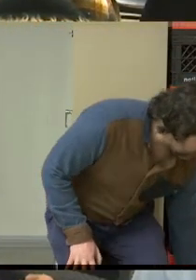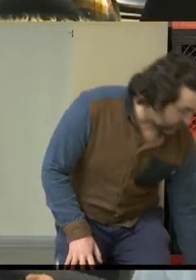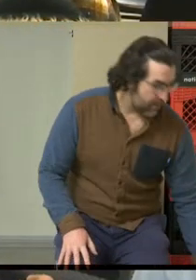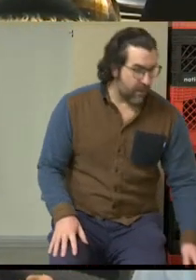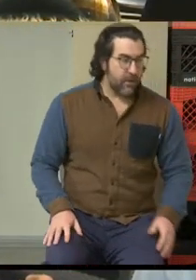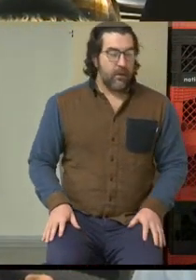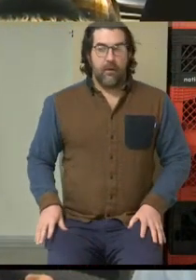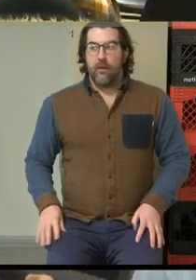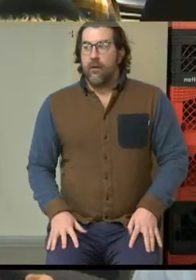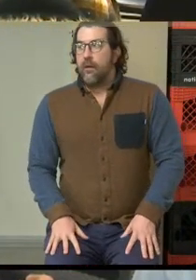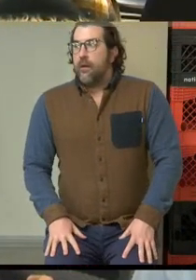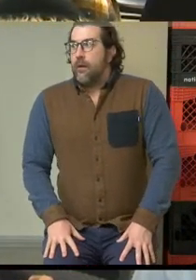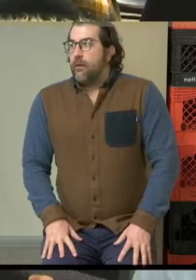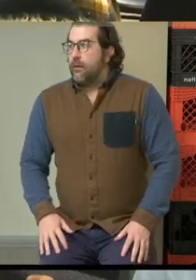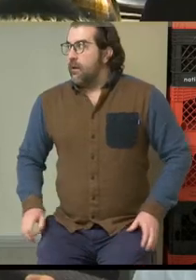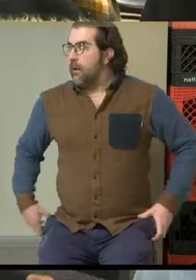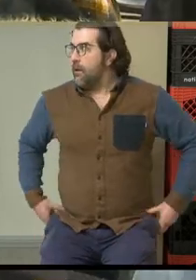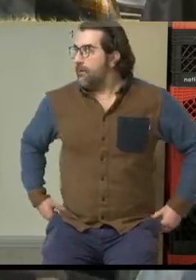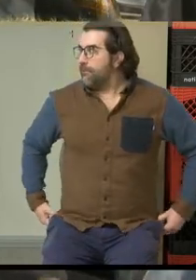comment. Okay.